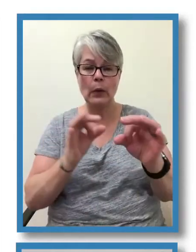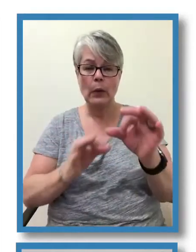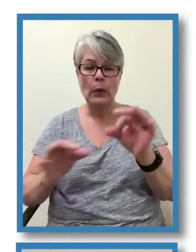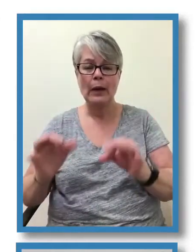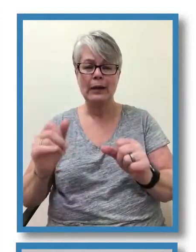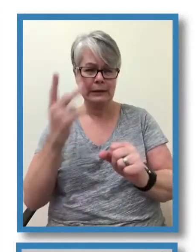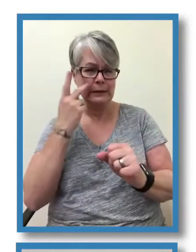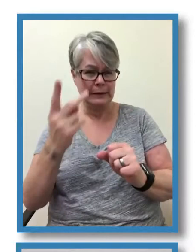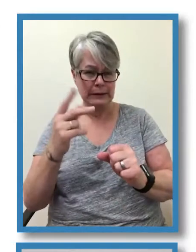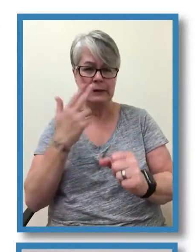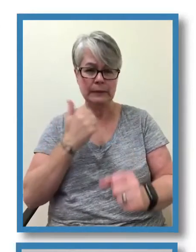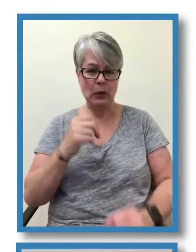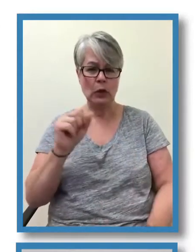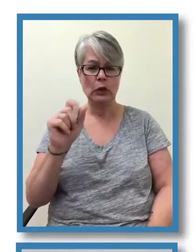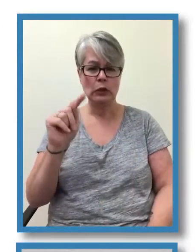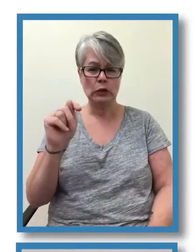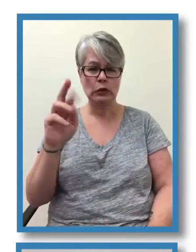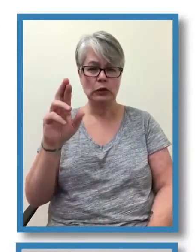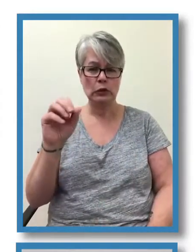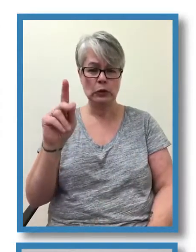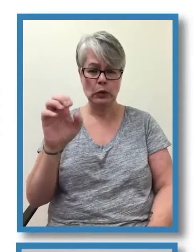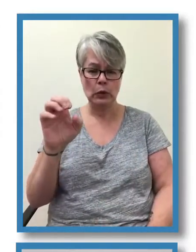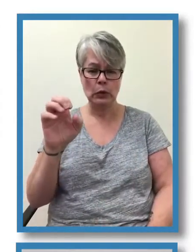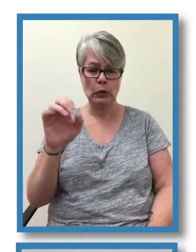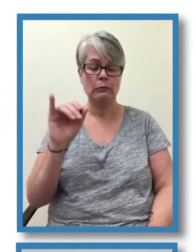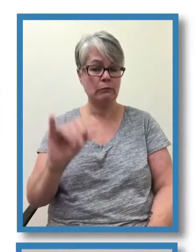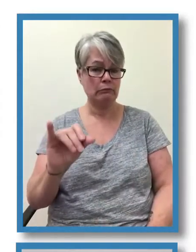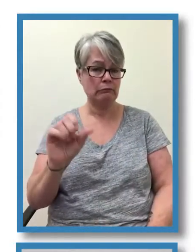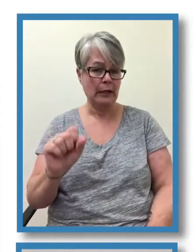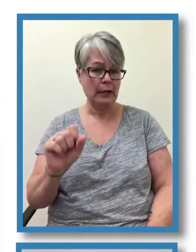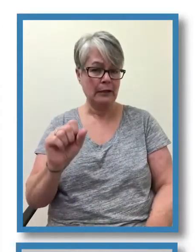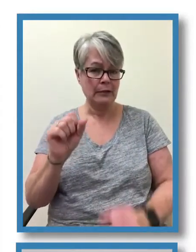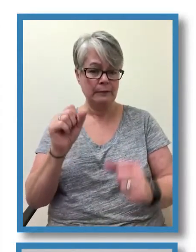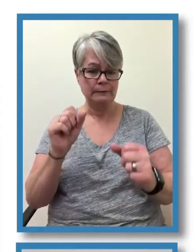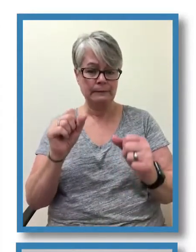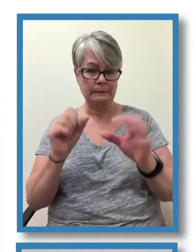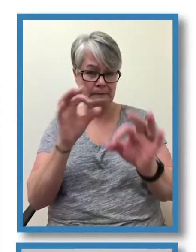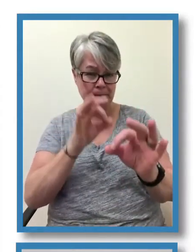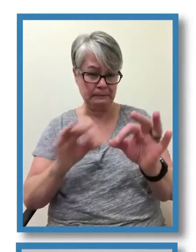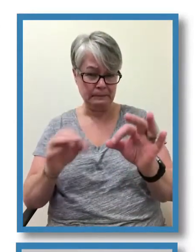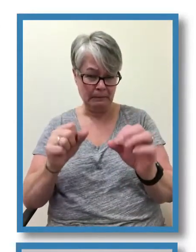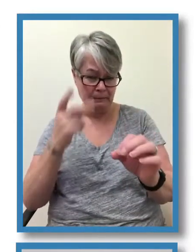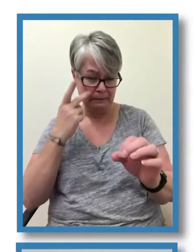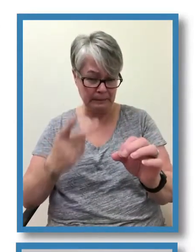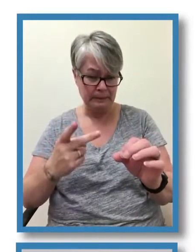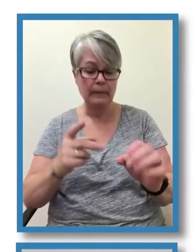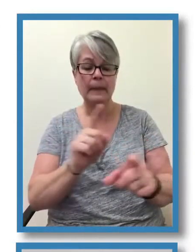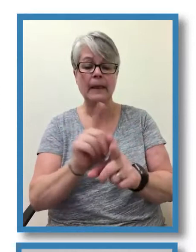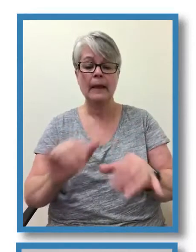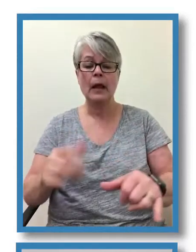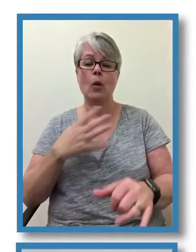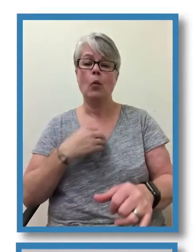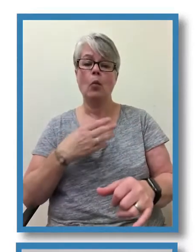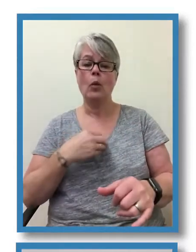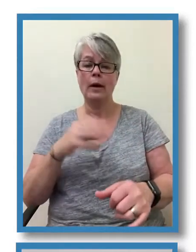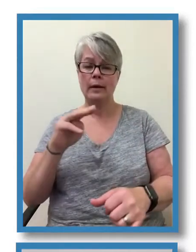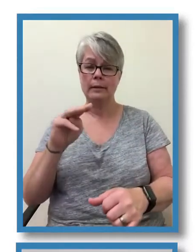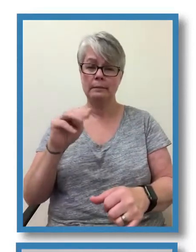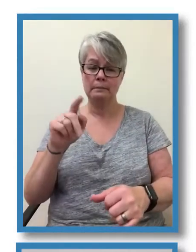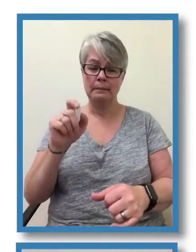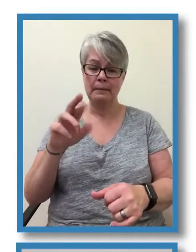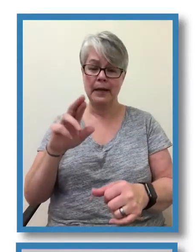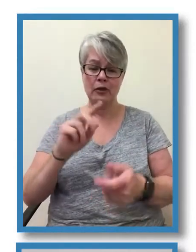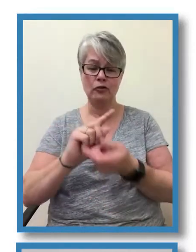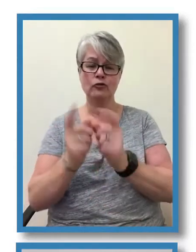which is here. So in this particular type of MRI sequence, we can see the white matter changes. The wiring